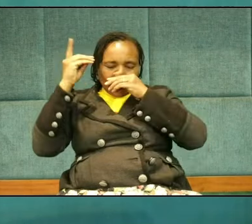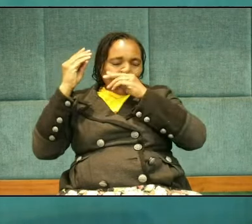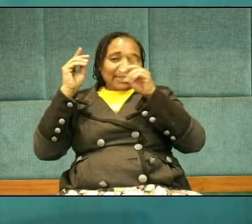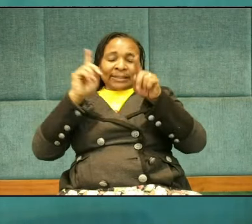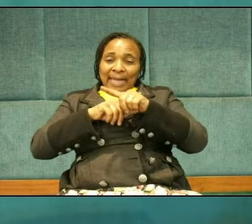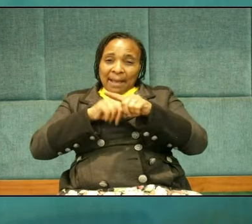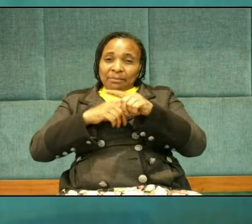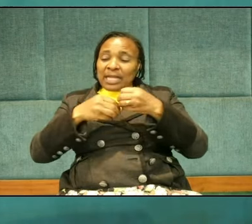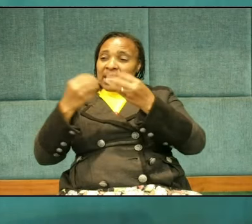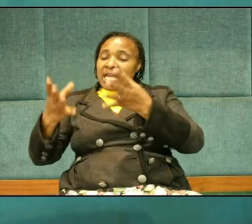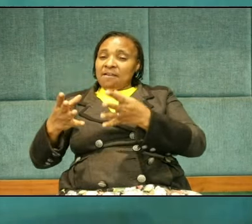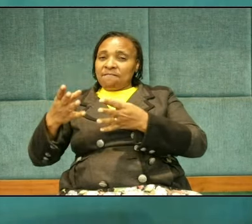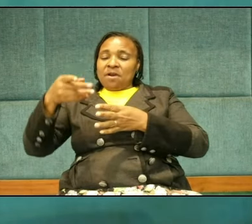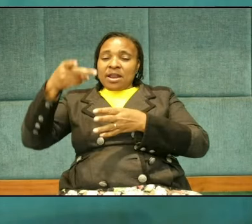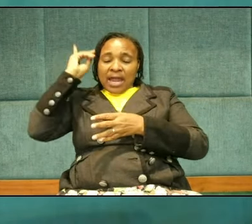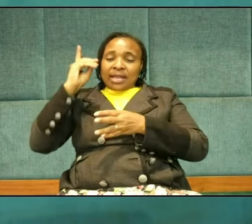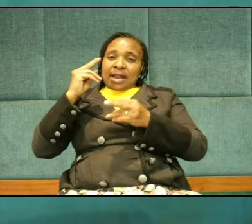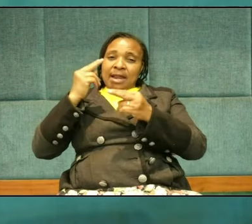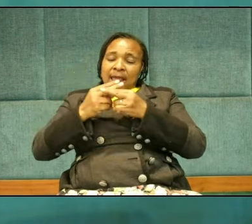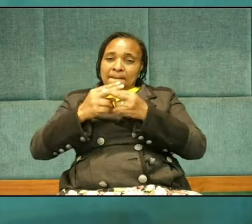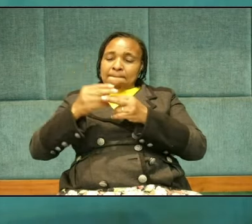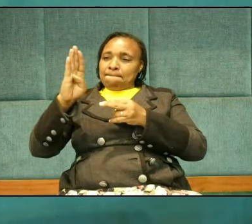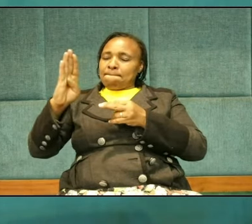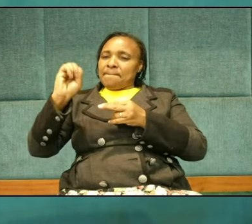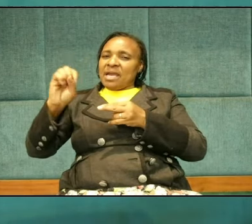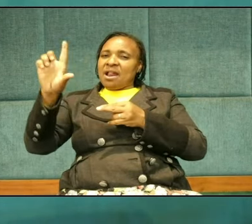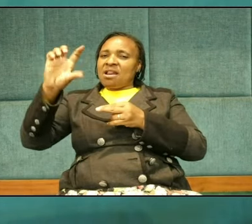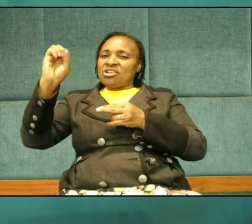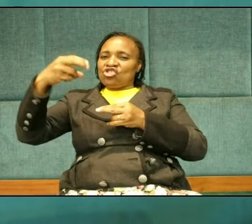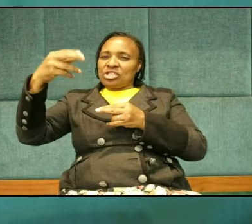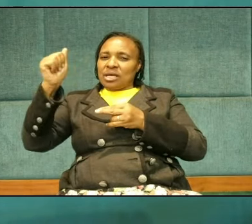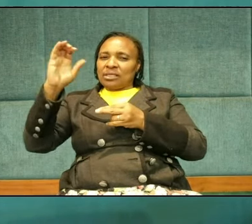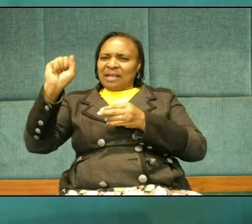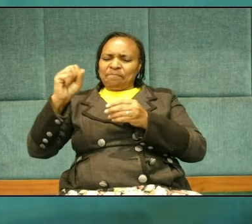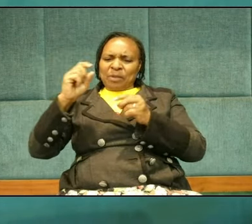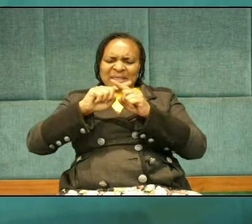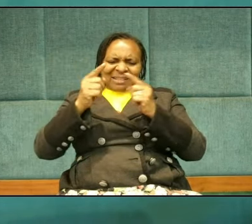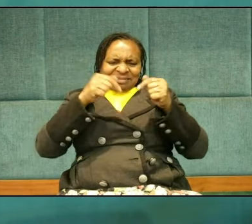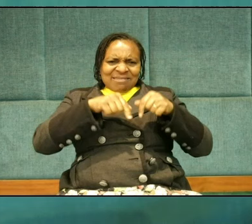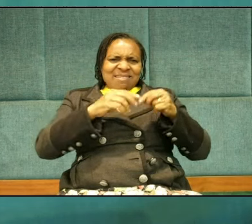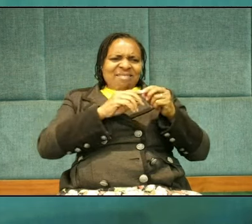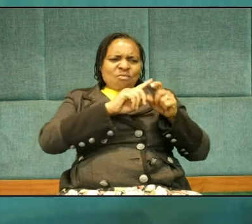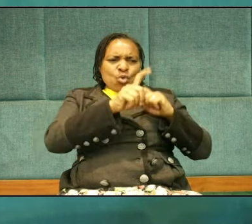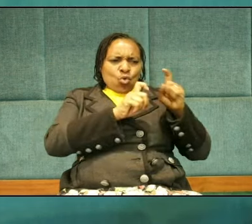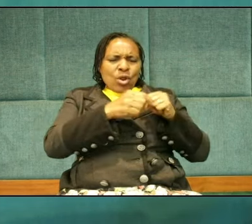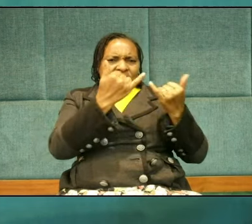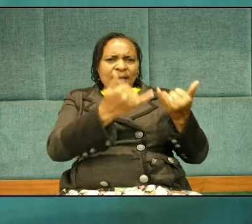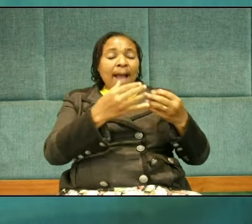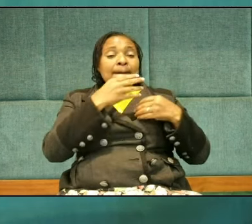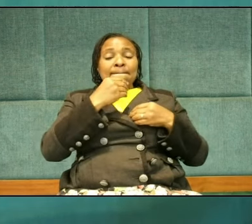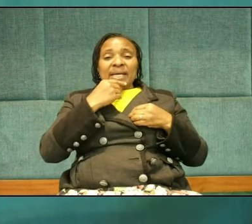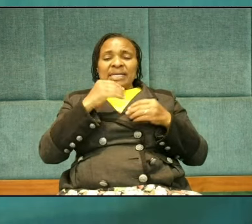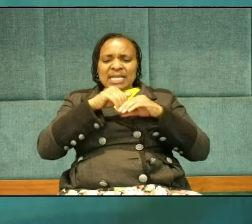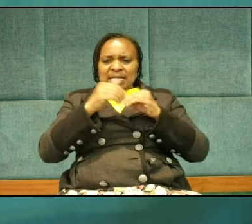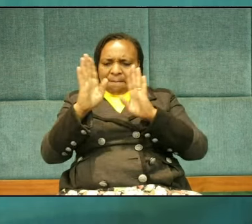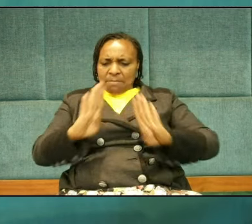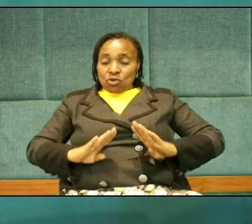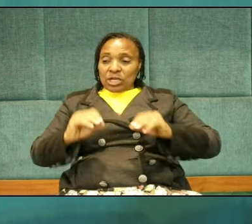Belteshazzar. This was done by the Babylonians in an attempt to integrate those young men into Babylonian